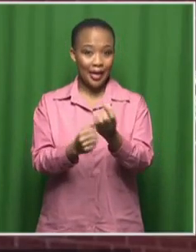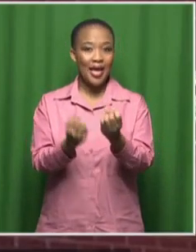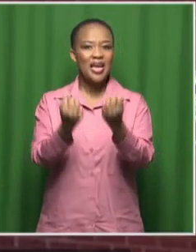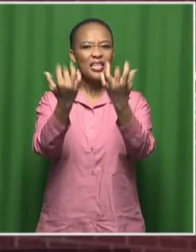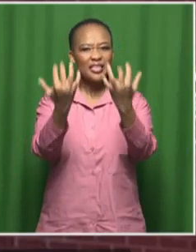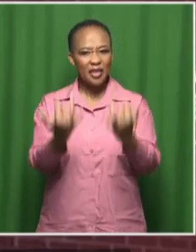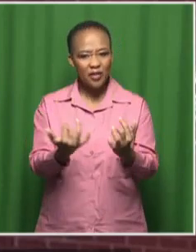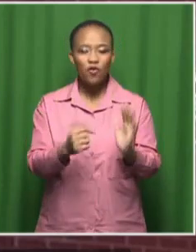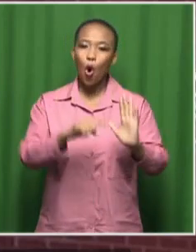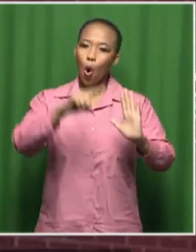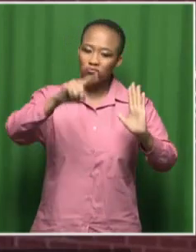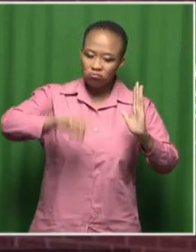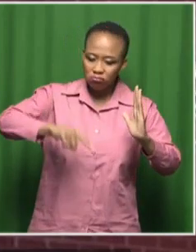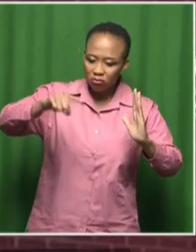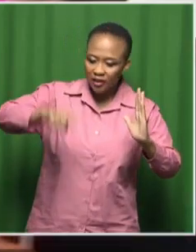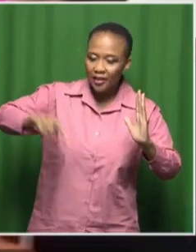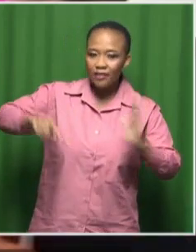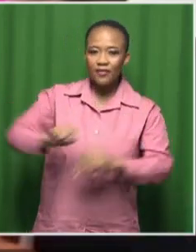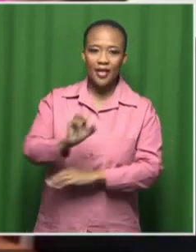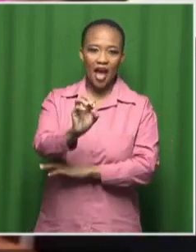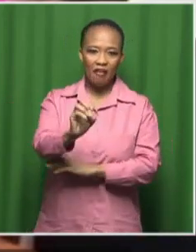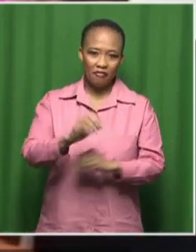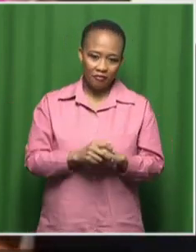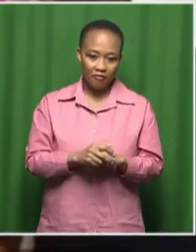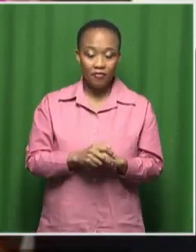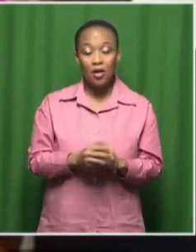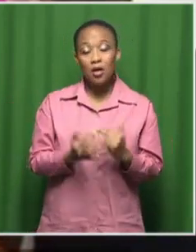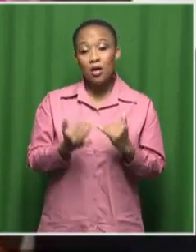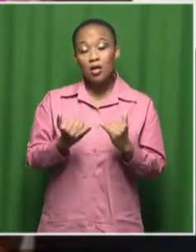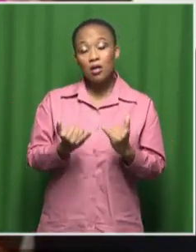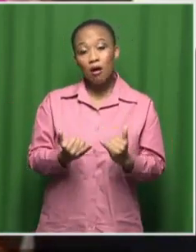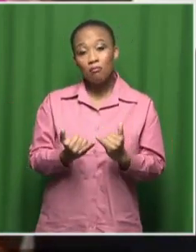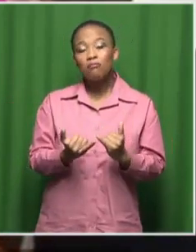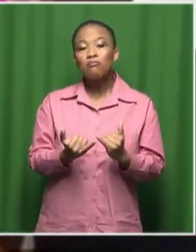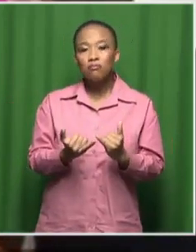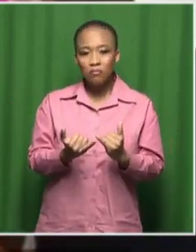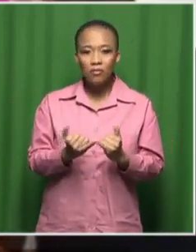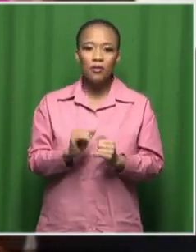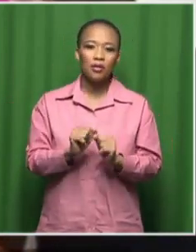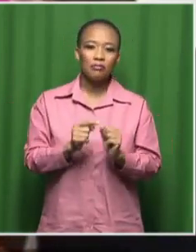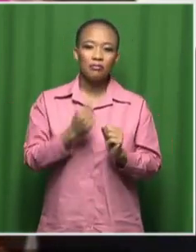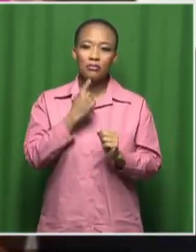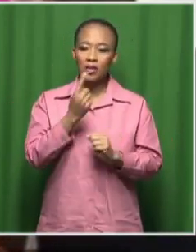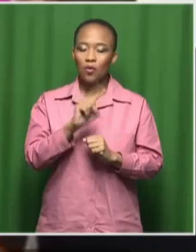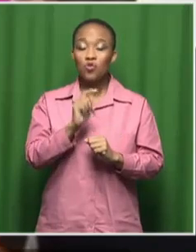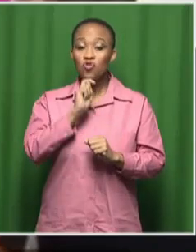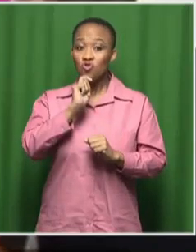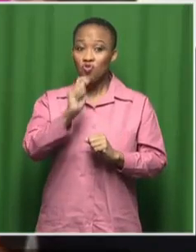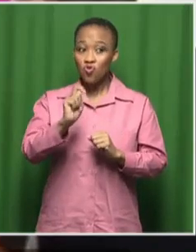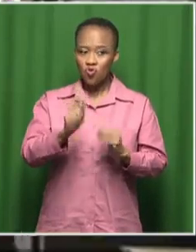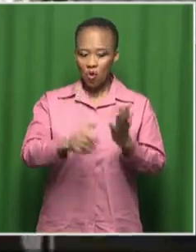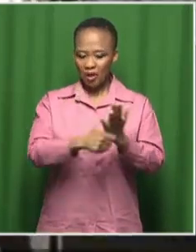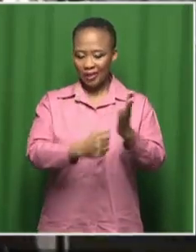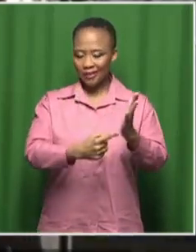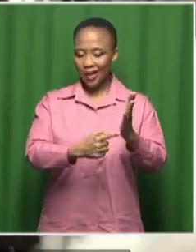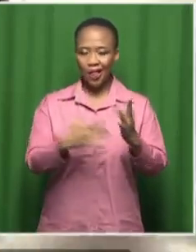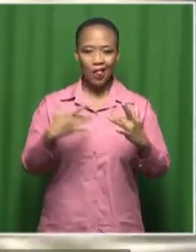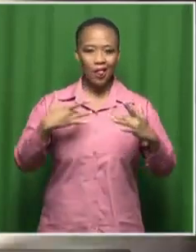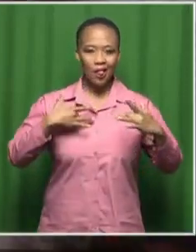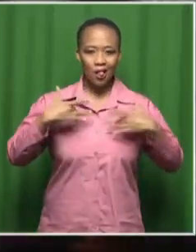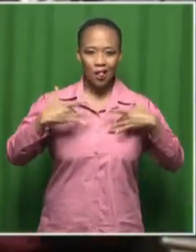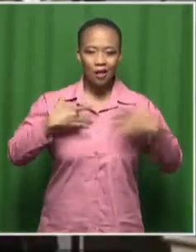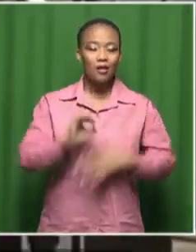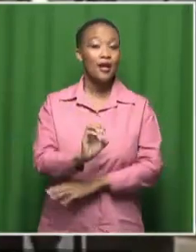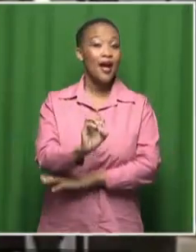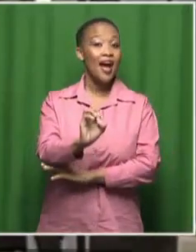The short answer is that insofar as effectiveness is concerned, the jury's still out. There